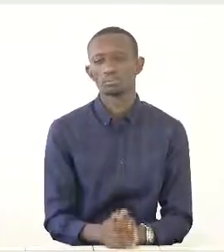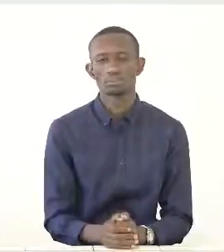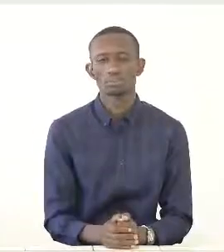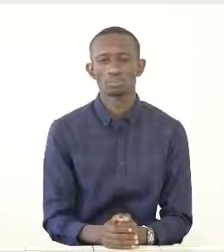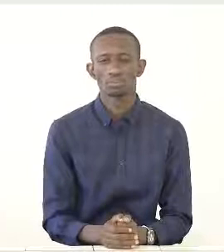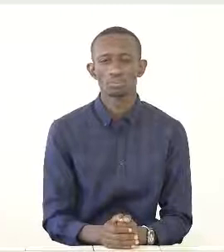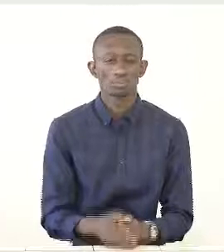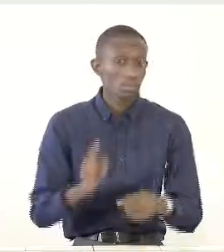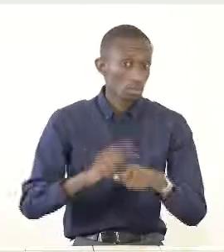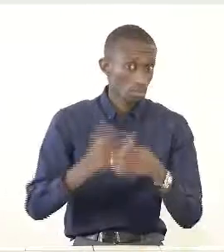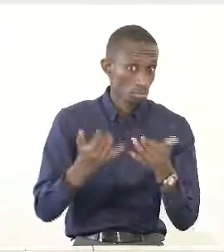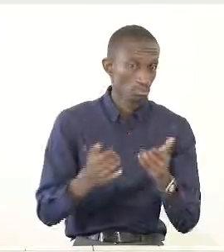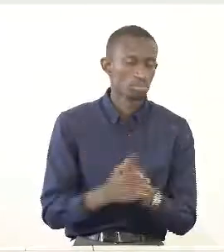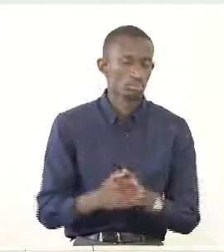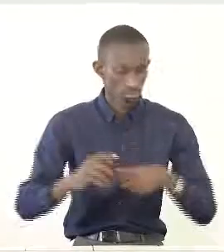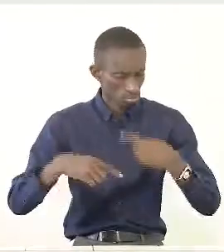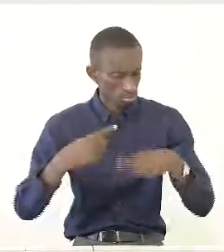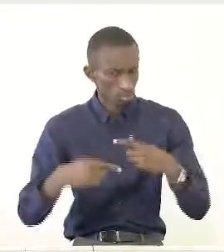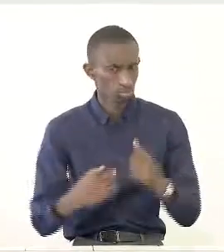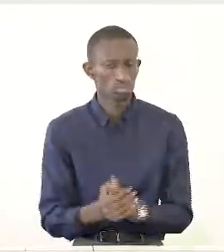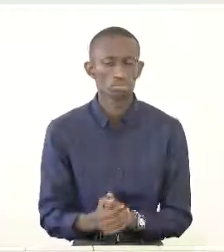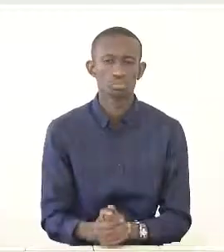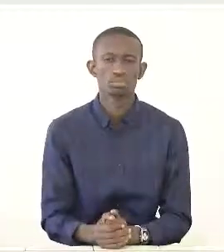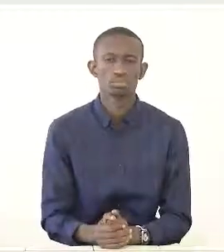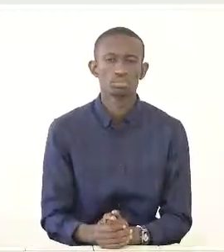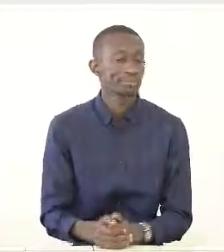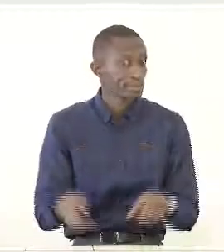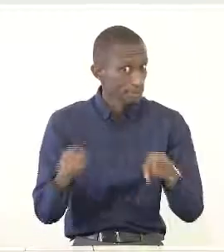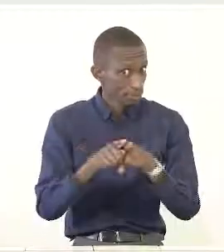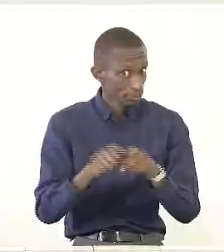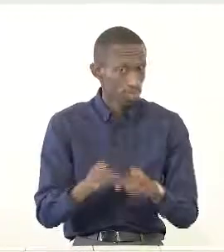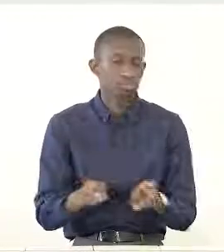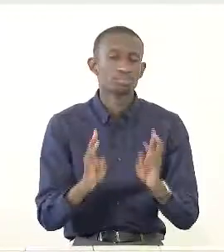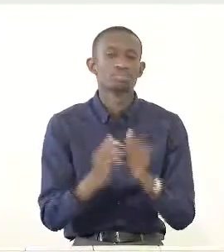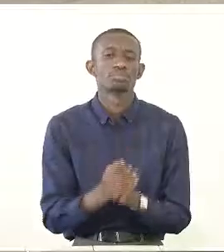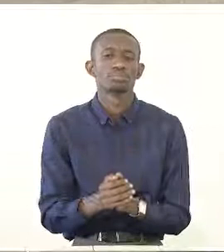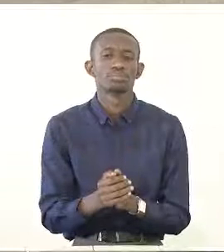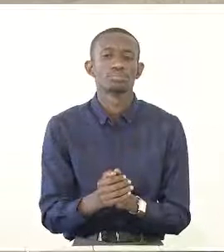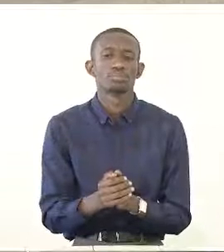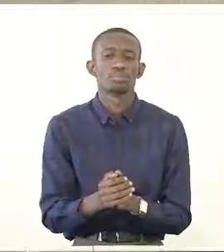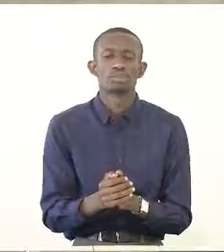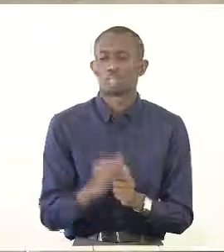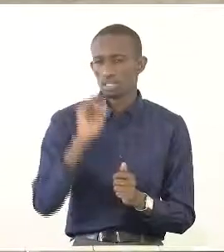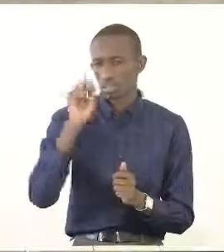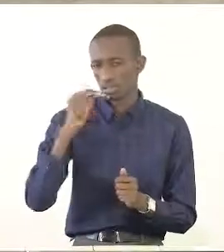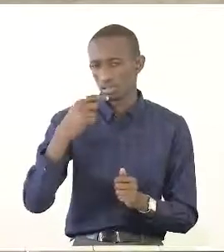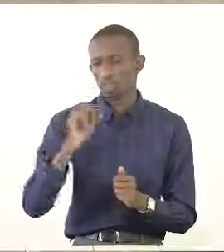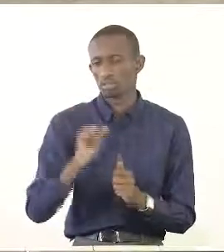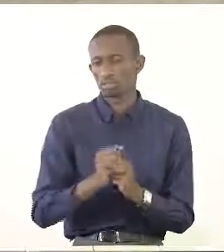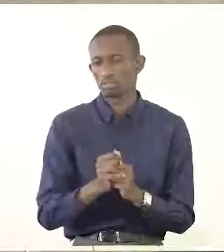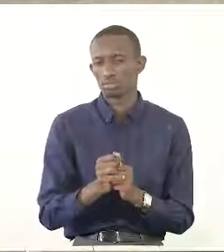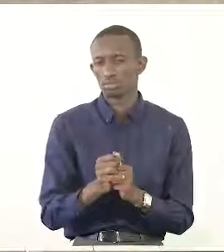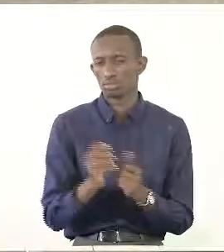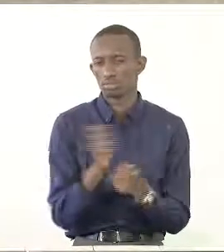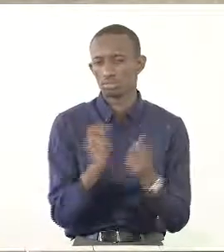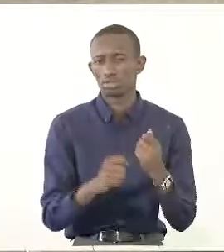So this time we're going to continue with the same method of integration by change of variable, but with small change, of